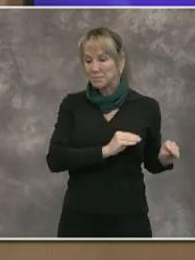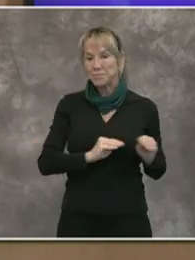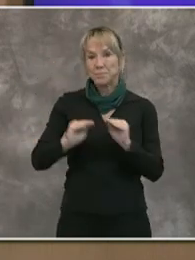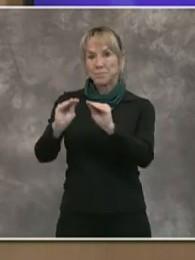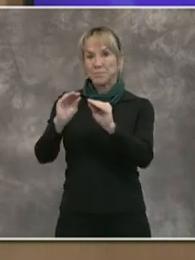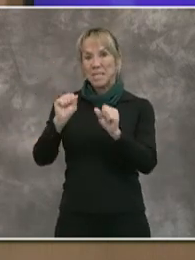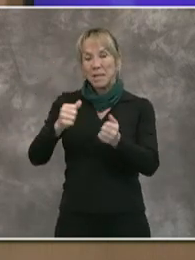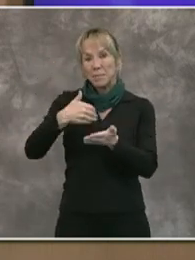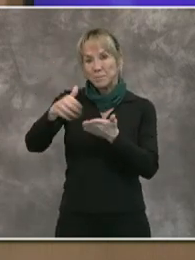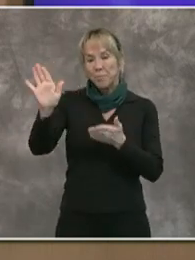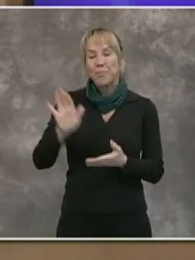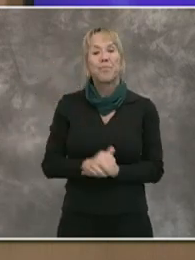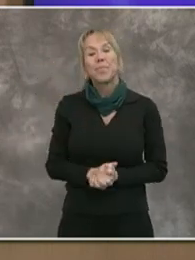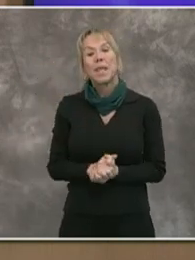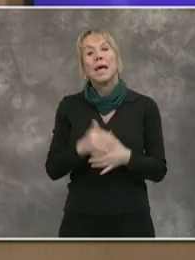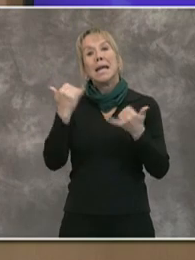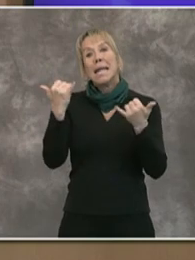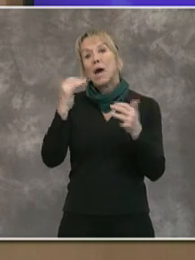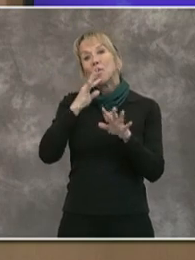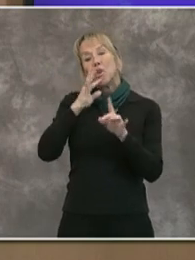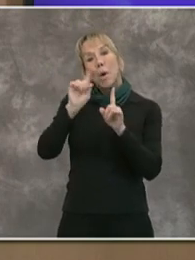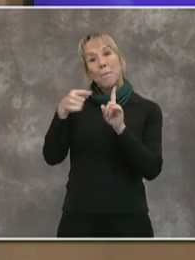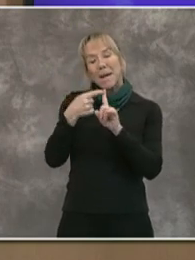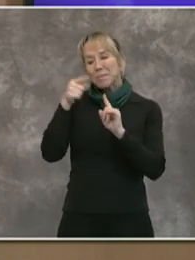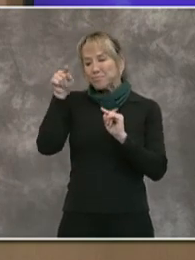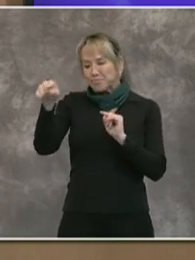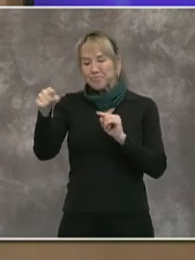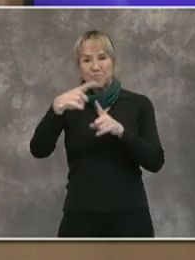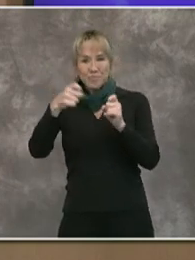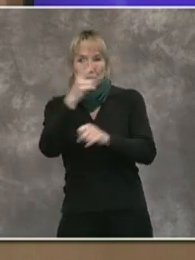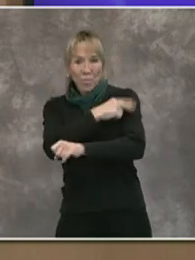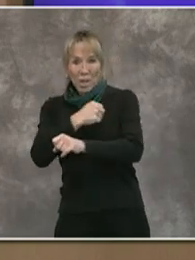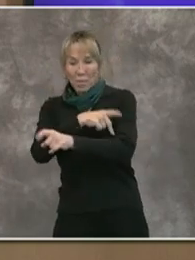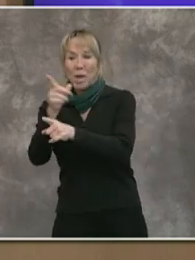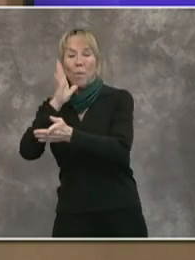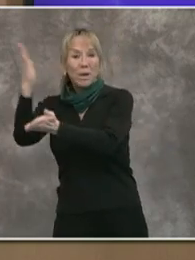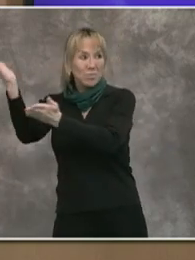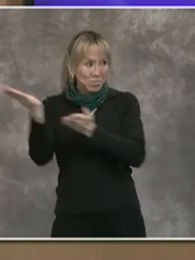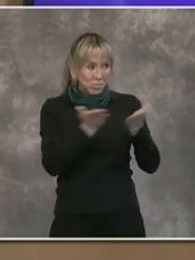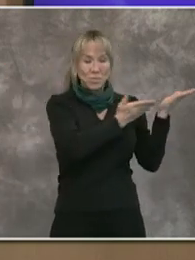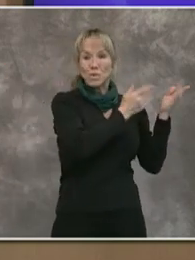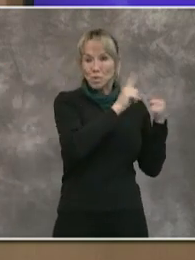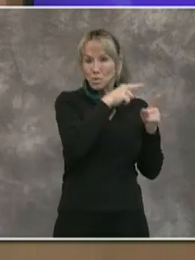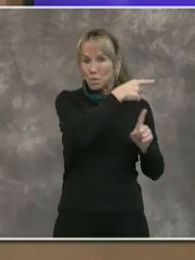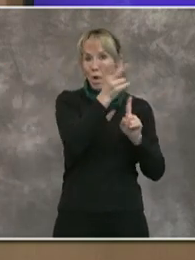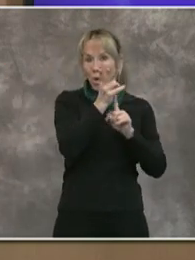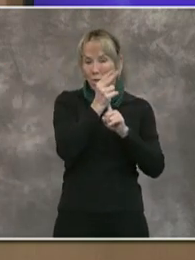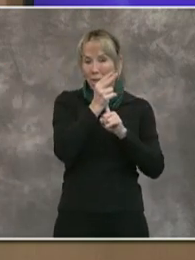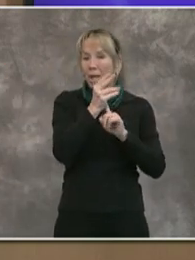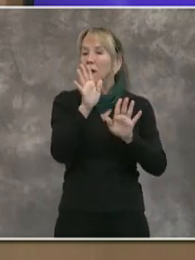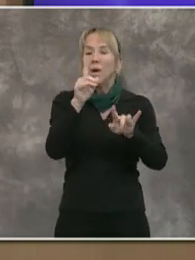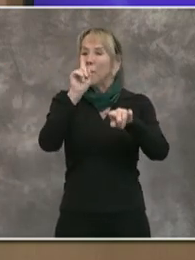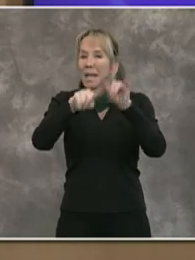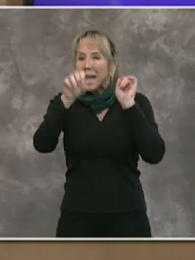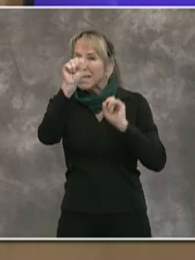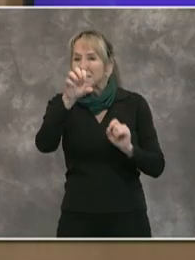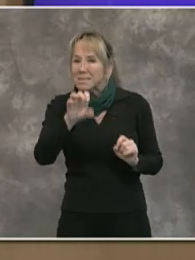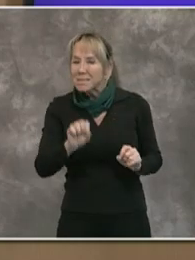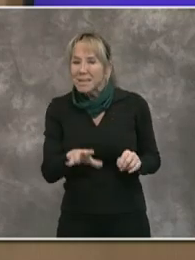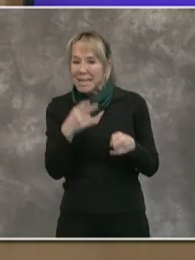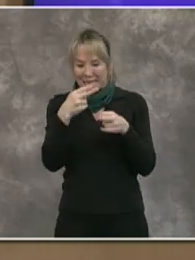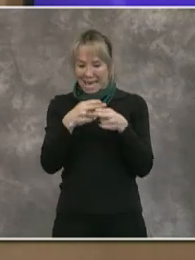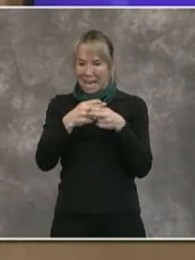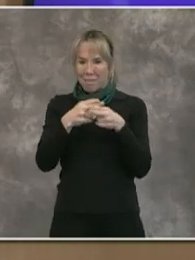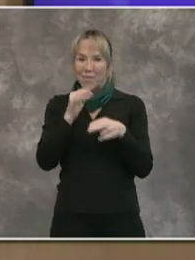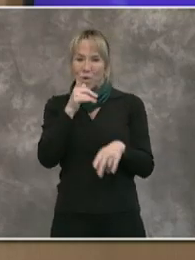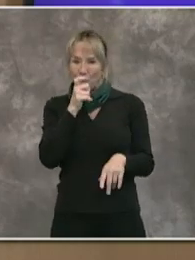upon release from the public health motel rooms. And while we do not disclose individual locations of positive cases, any shelter that